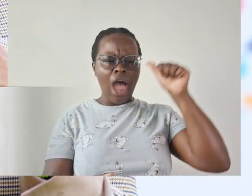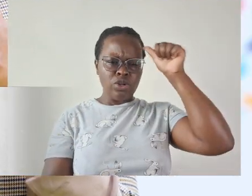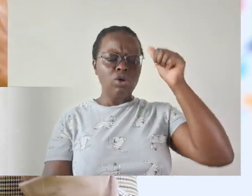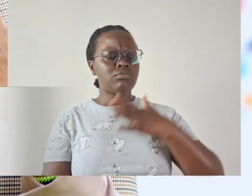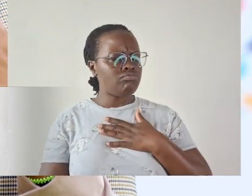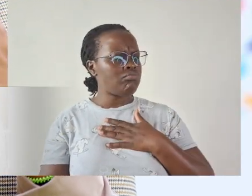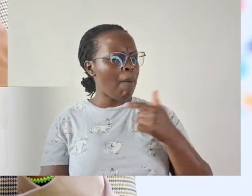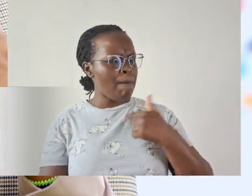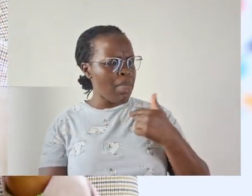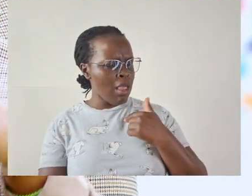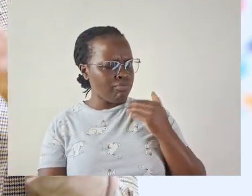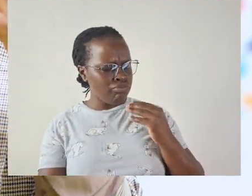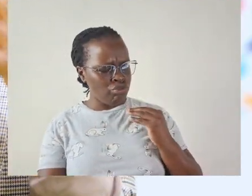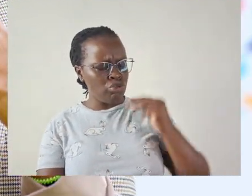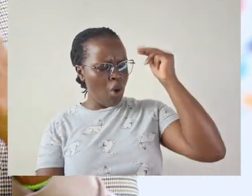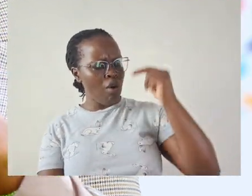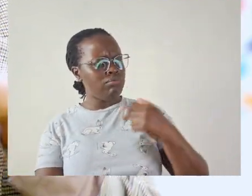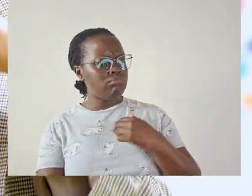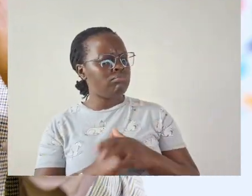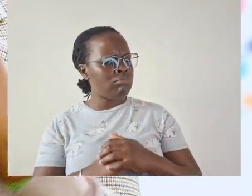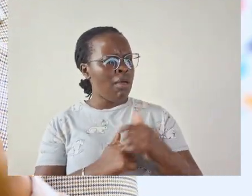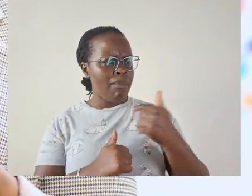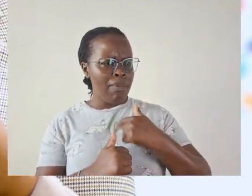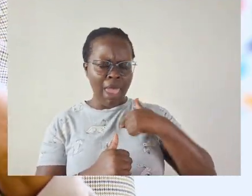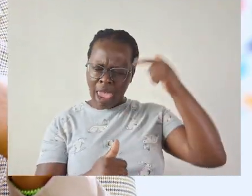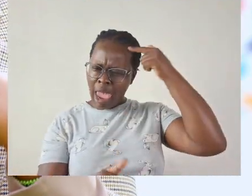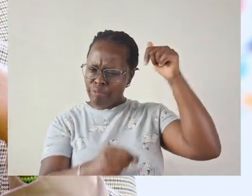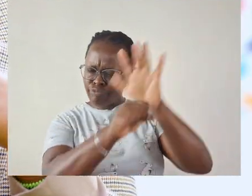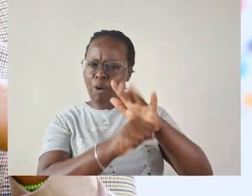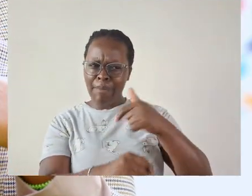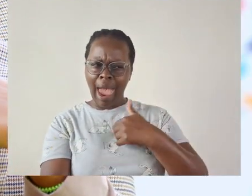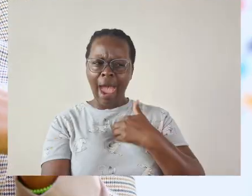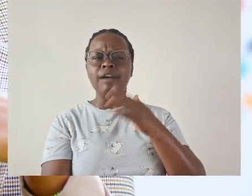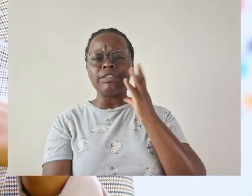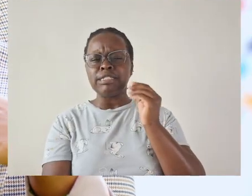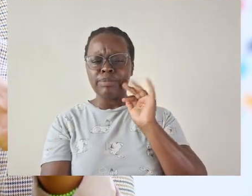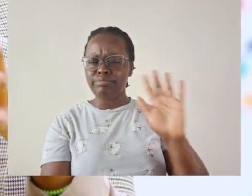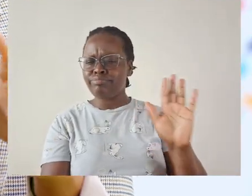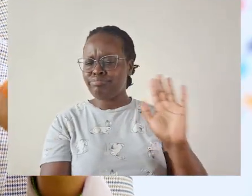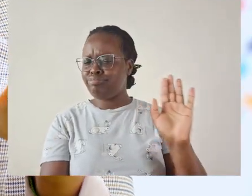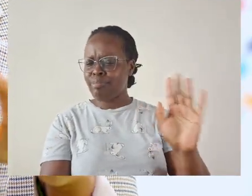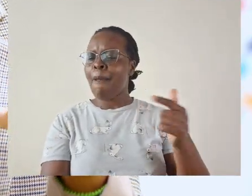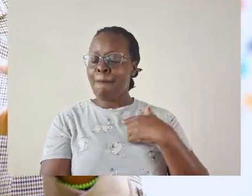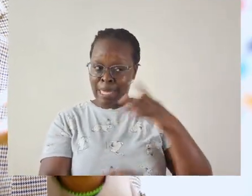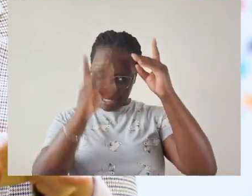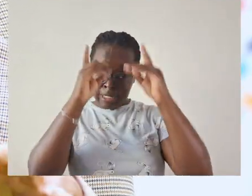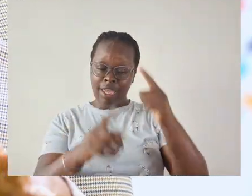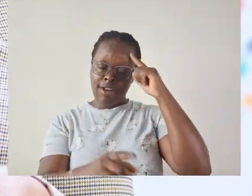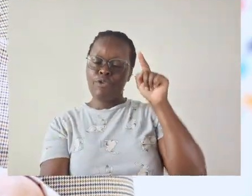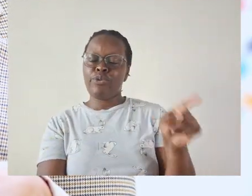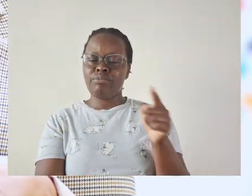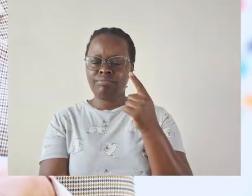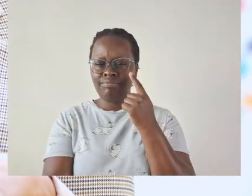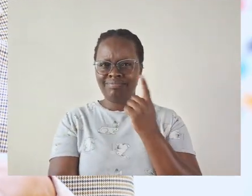you are taller, you have less hair, you have more experience than someone who has not lived on earth